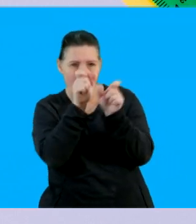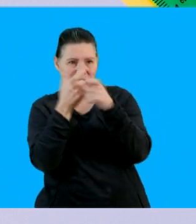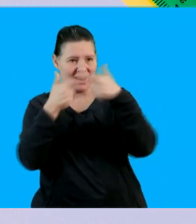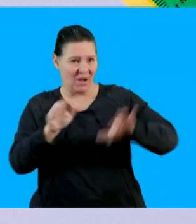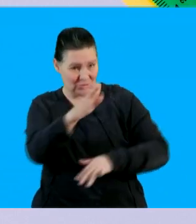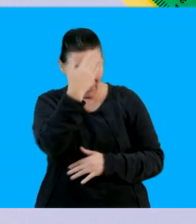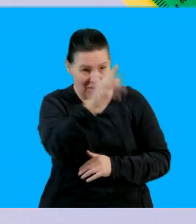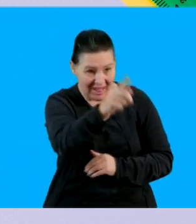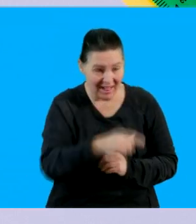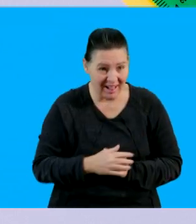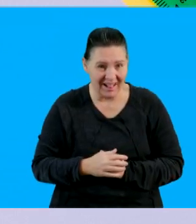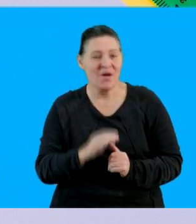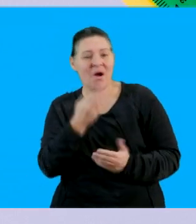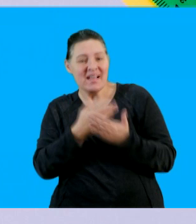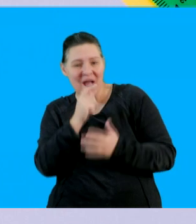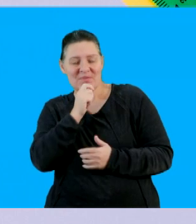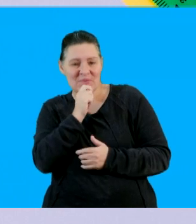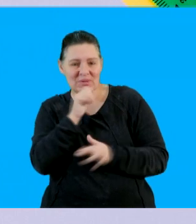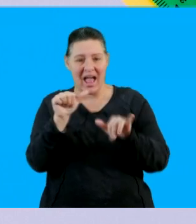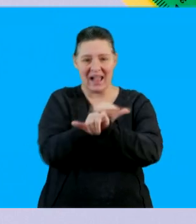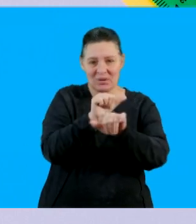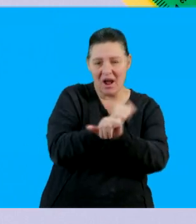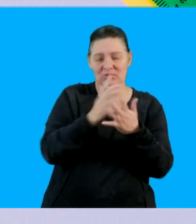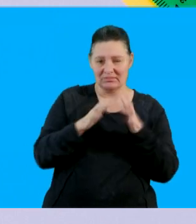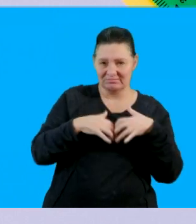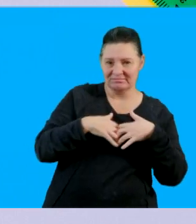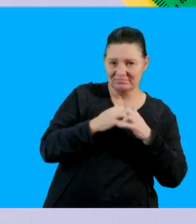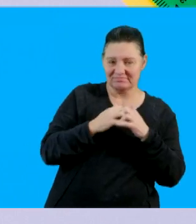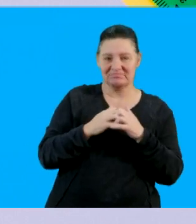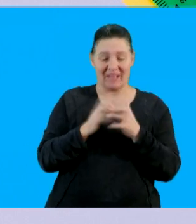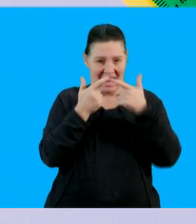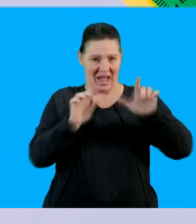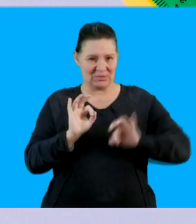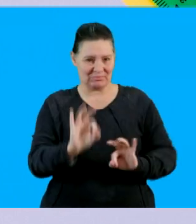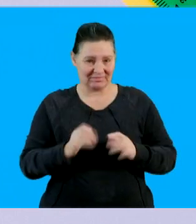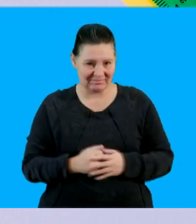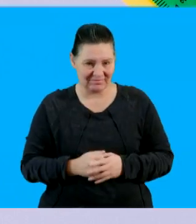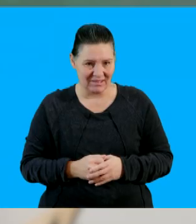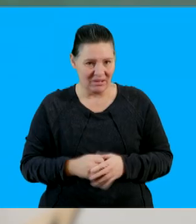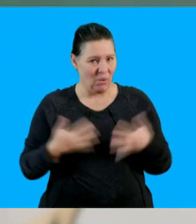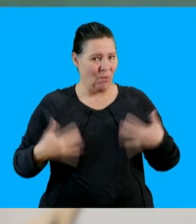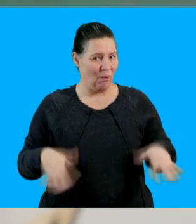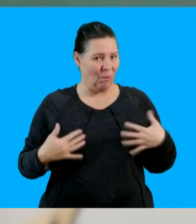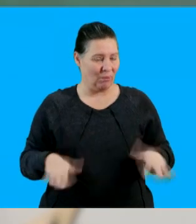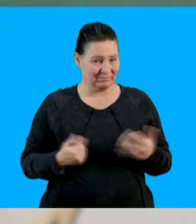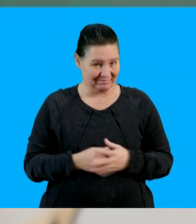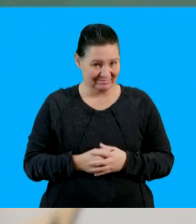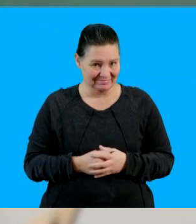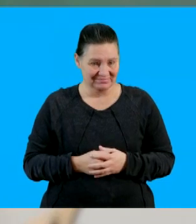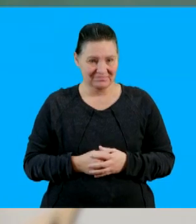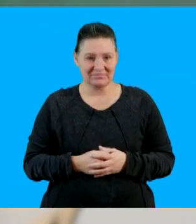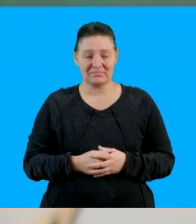language. Yes, you can use algebra to create a secret language. Isn't that